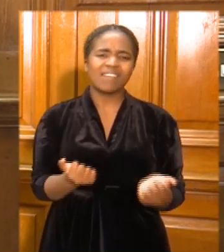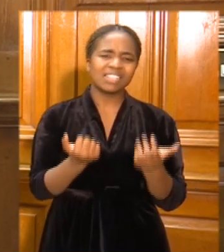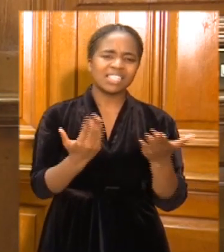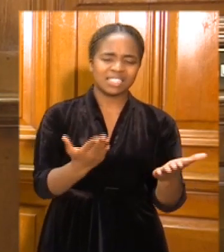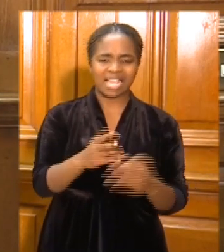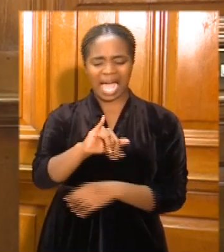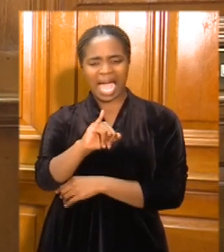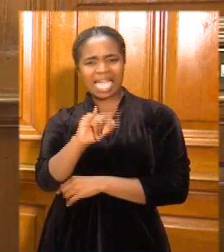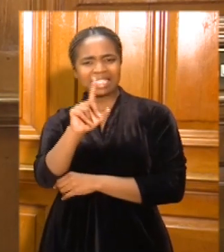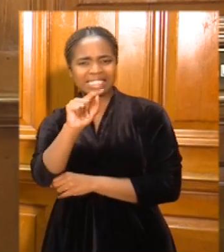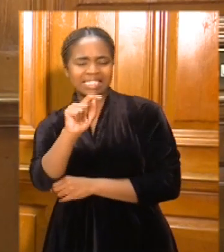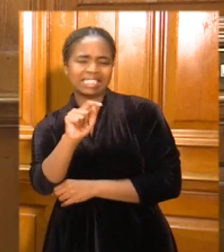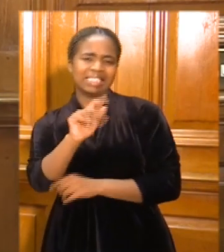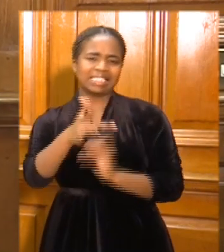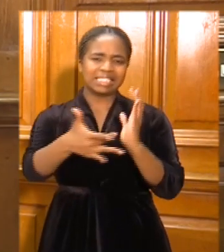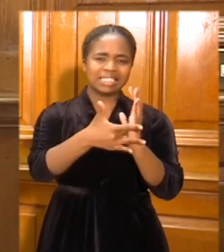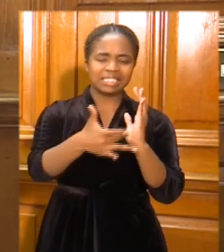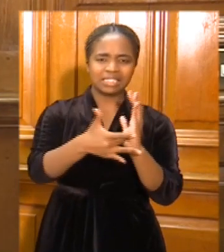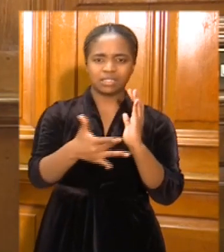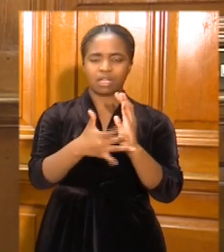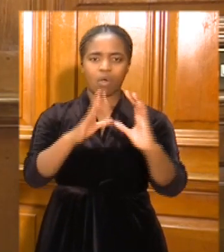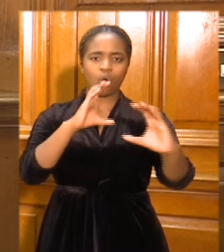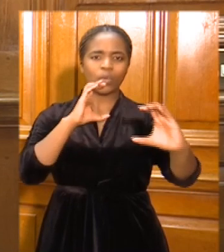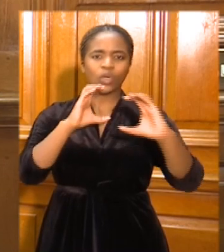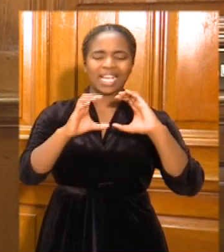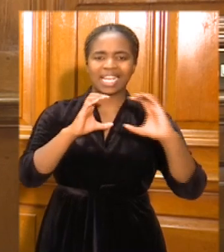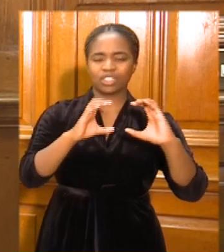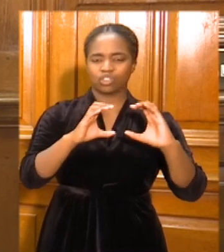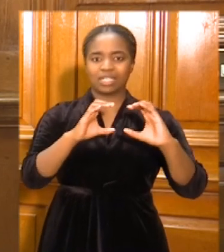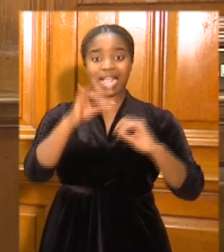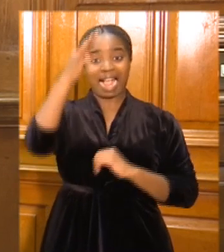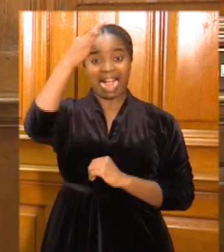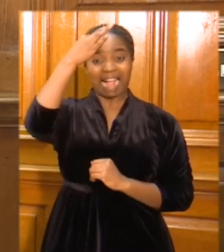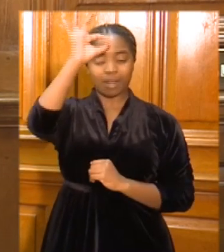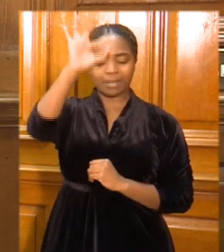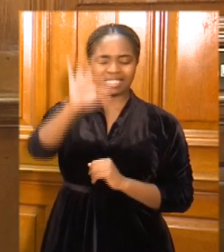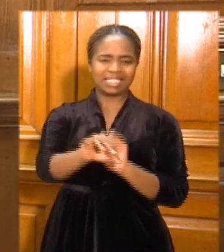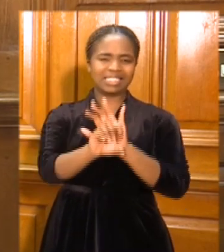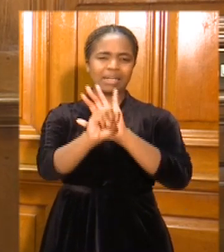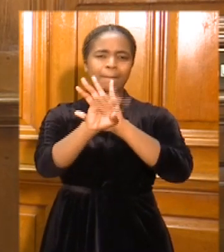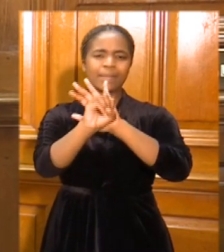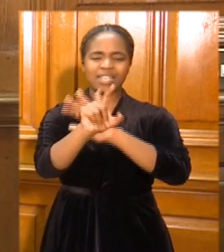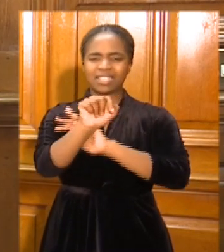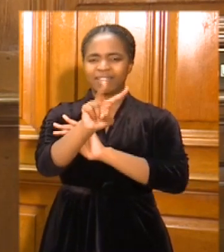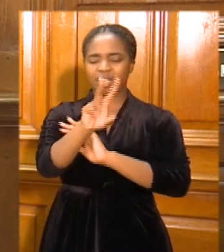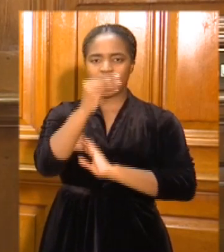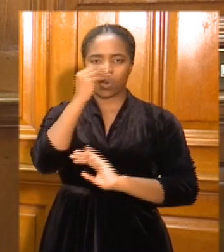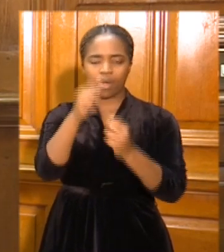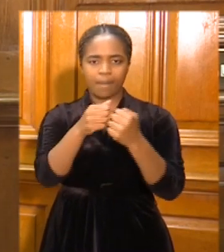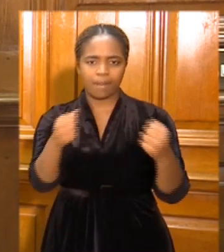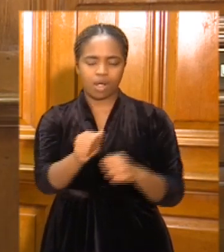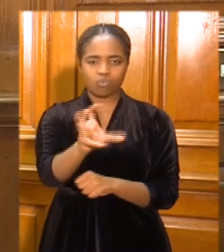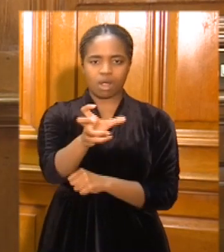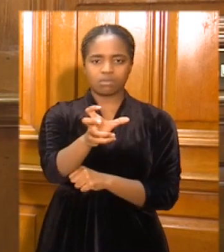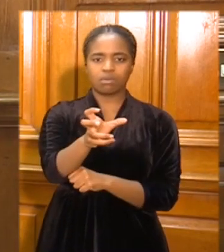information technology, communications, government services, and media services will